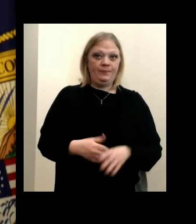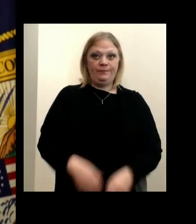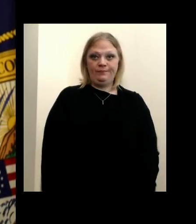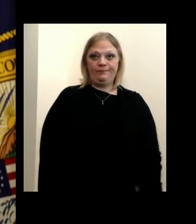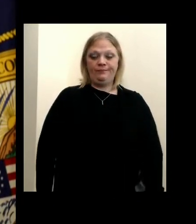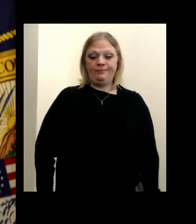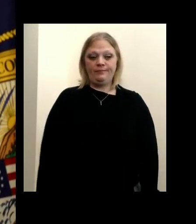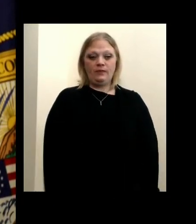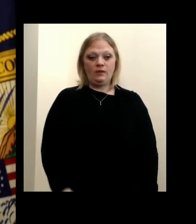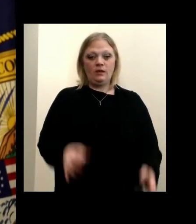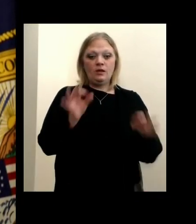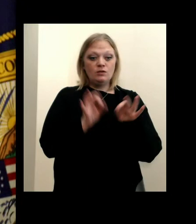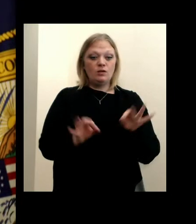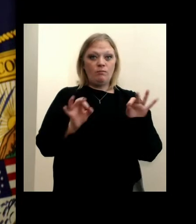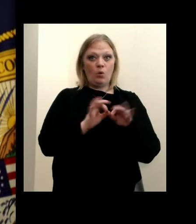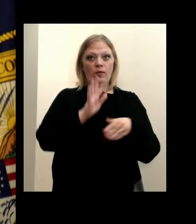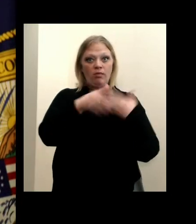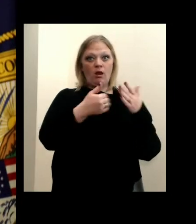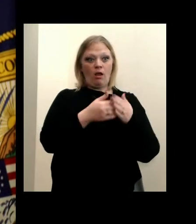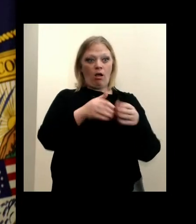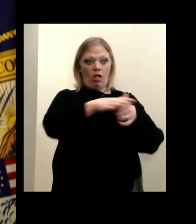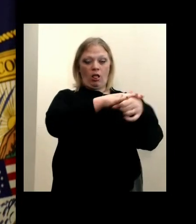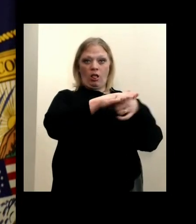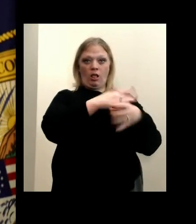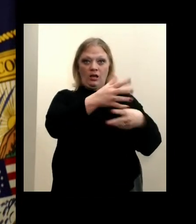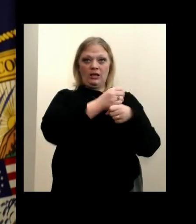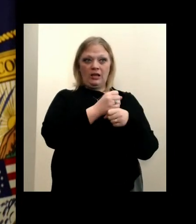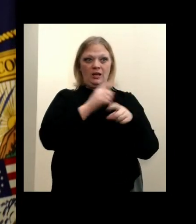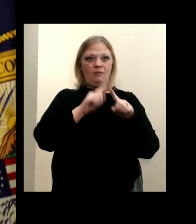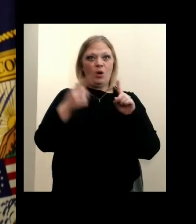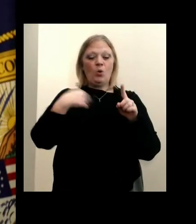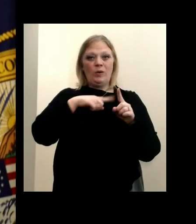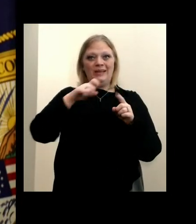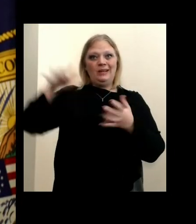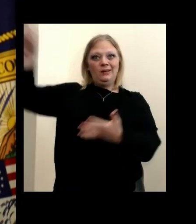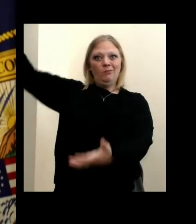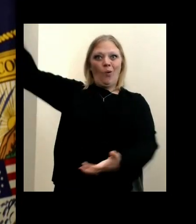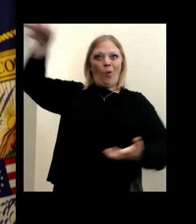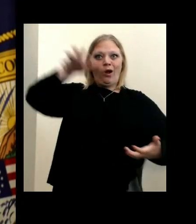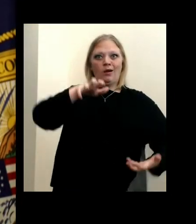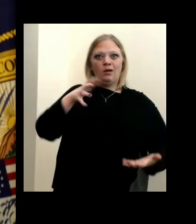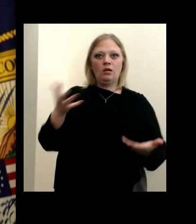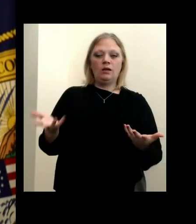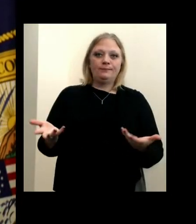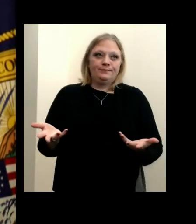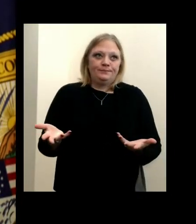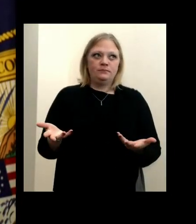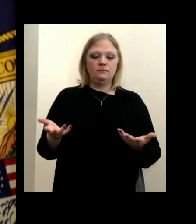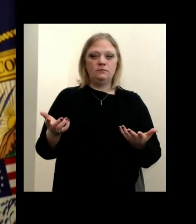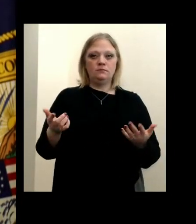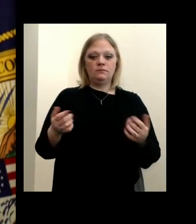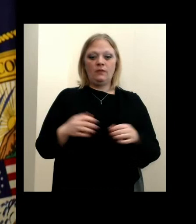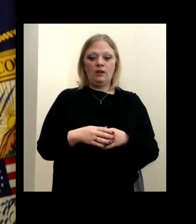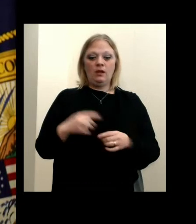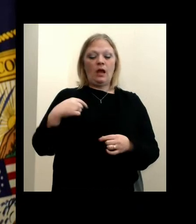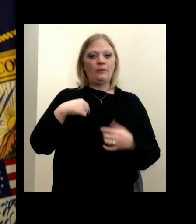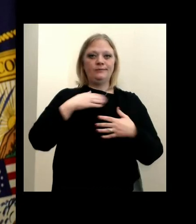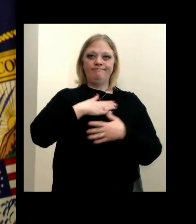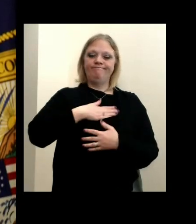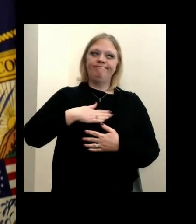that all these sites get vaccine. It's just we need more of it, and that's why I was at least pleased